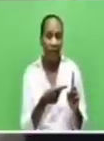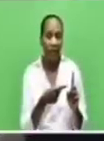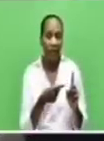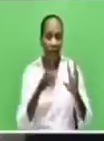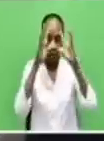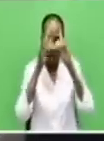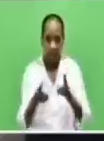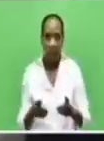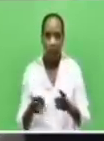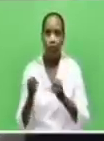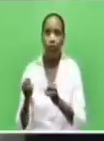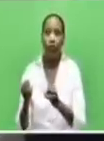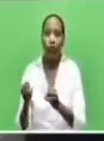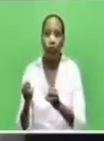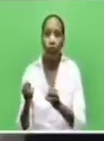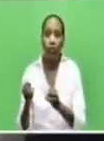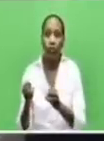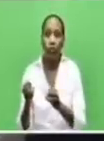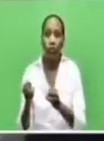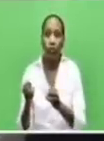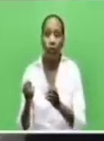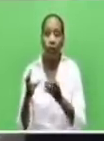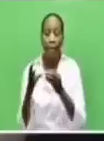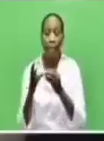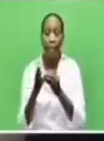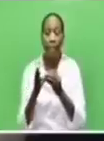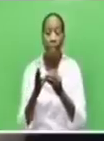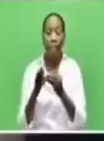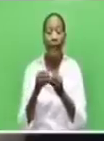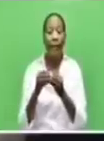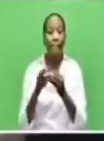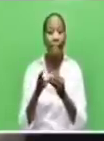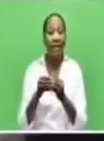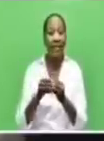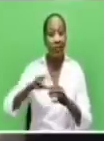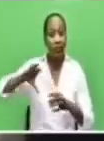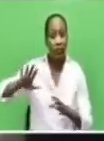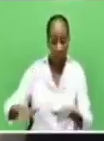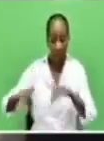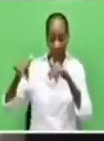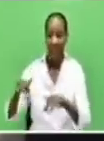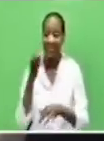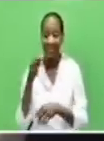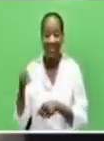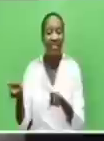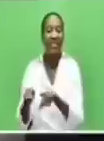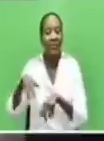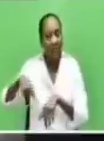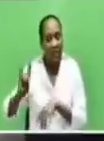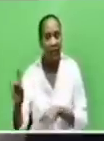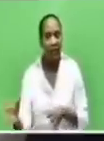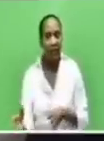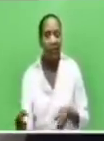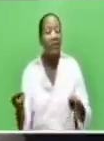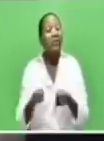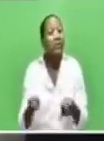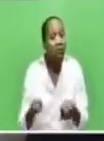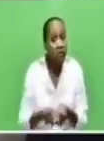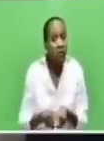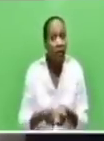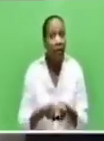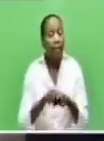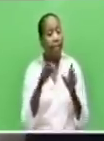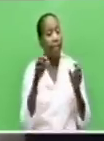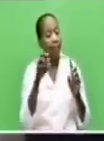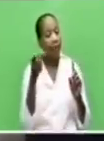resorted to calling democratically elected African members of parliament animals. She will go down the same empty